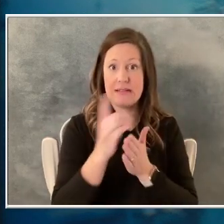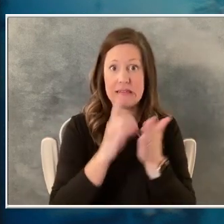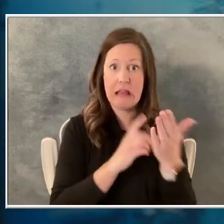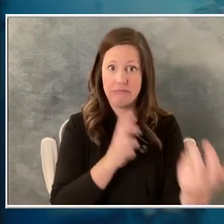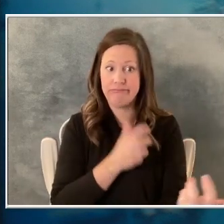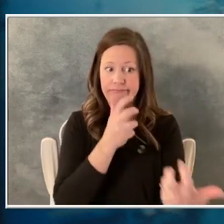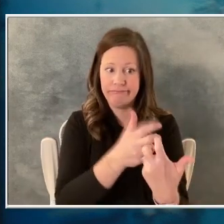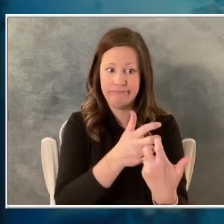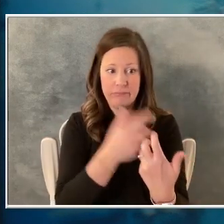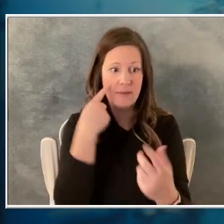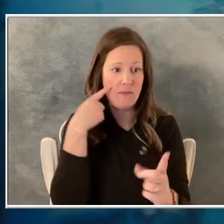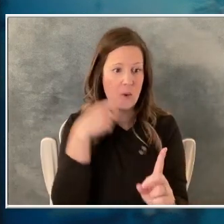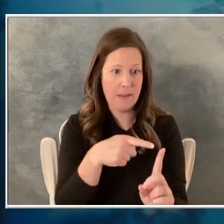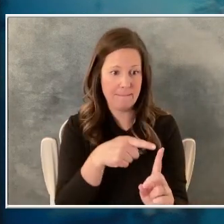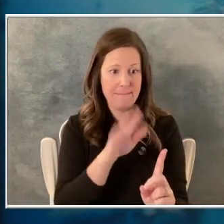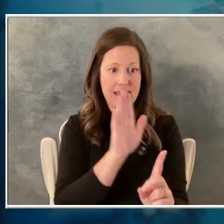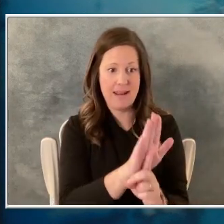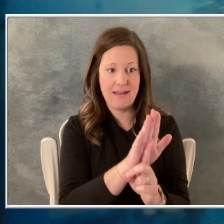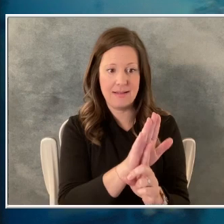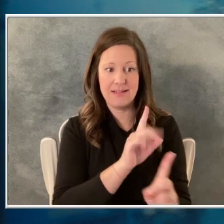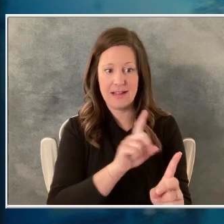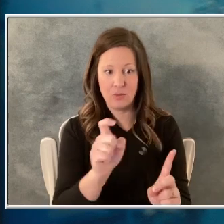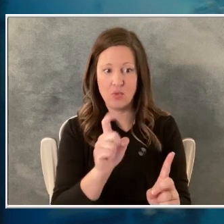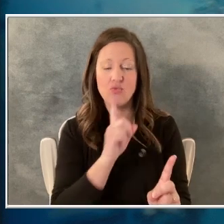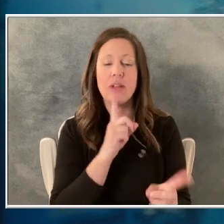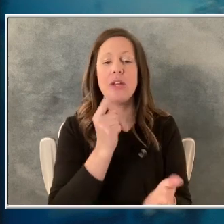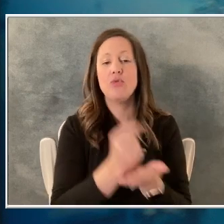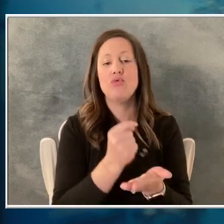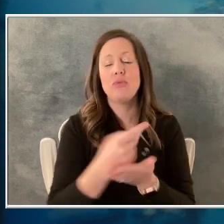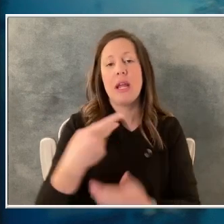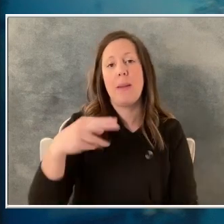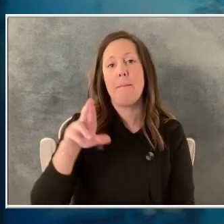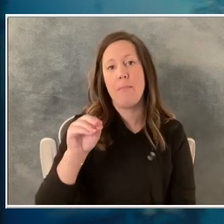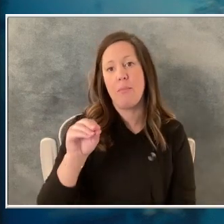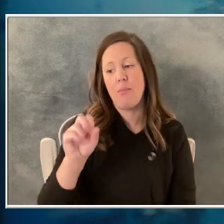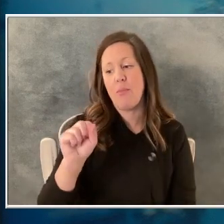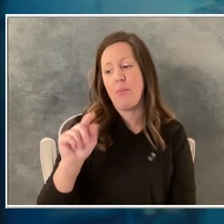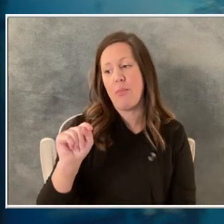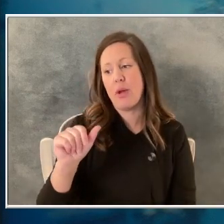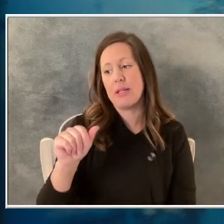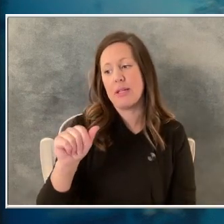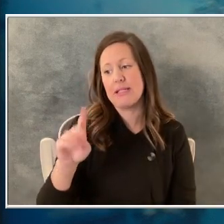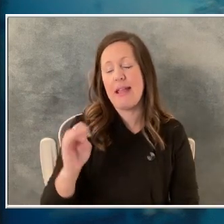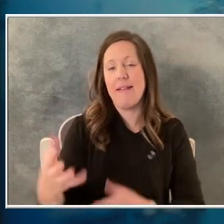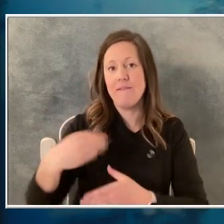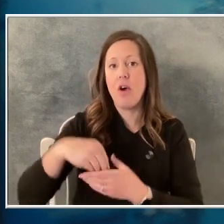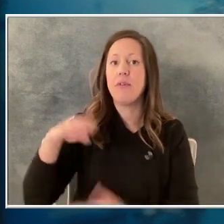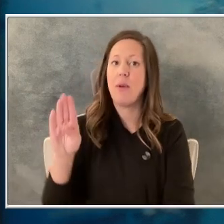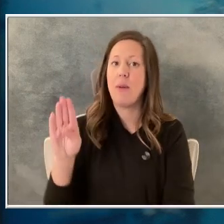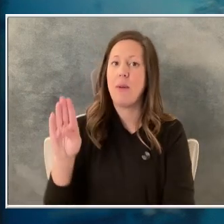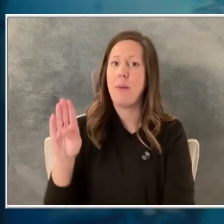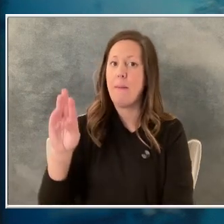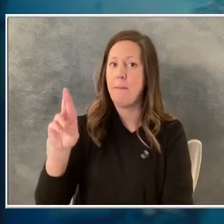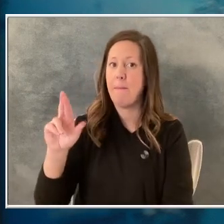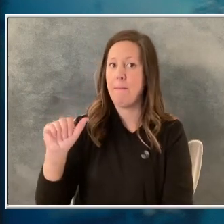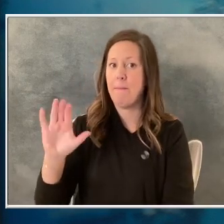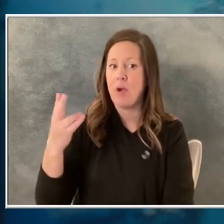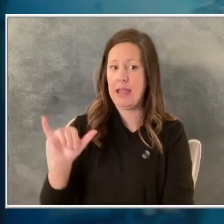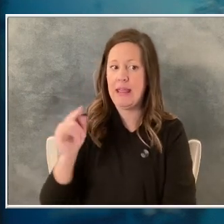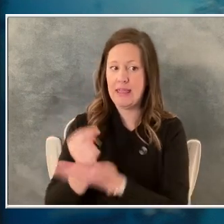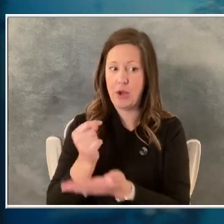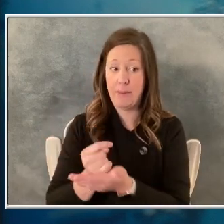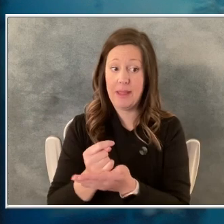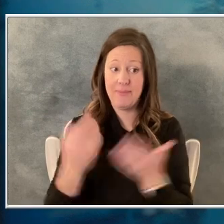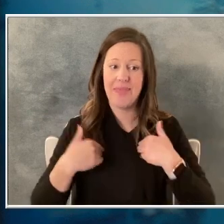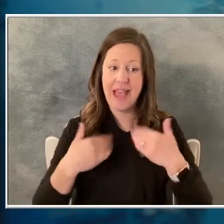diagnosis. To treat the prostate, it did involve brachytherapy, which is a procedure that we do here at KU,